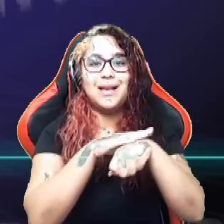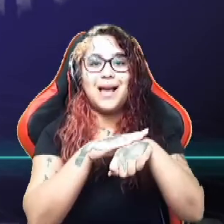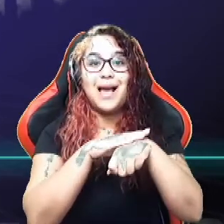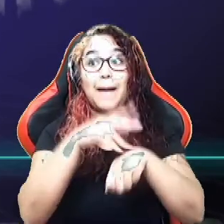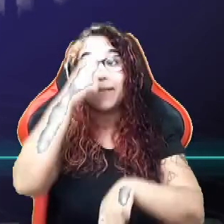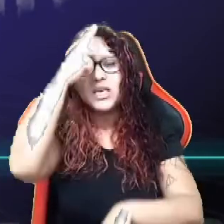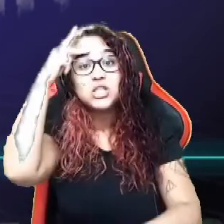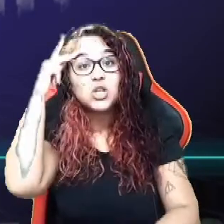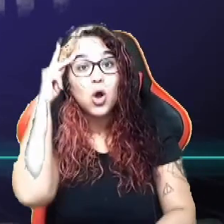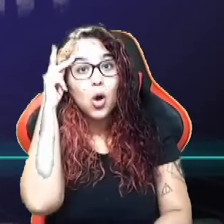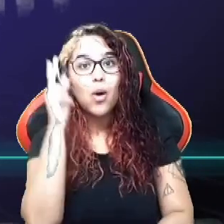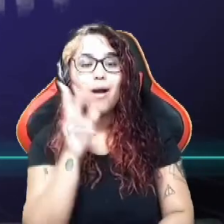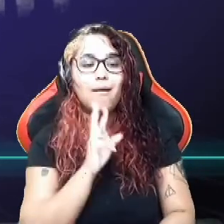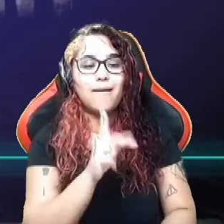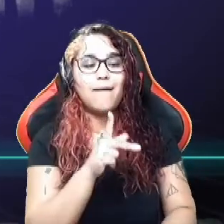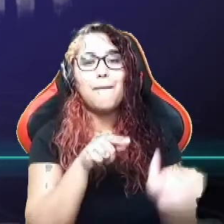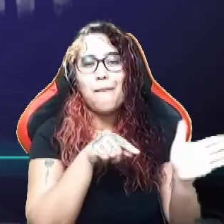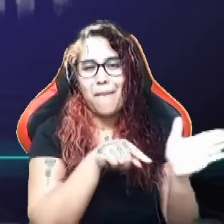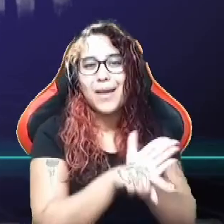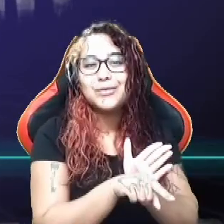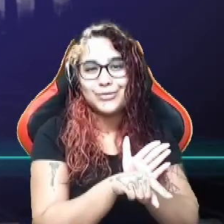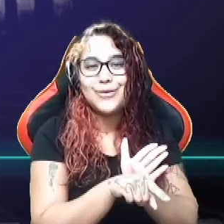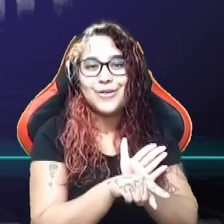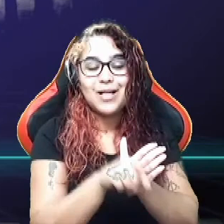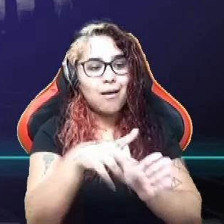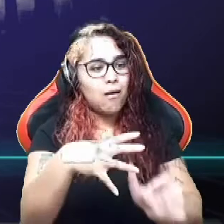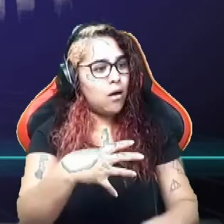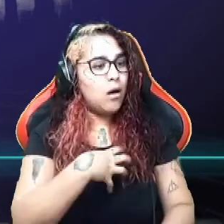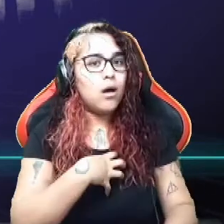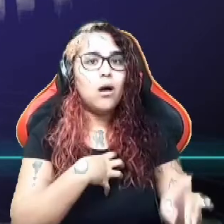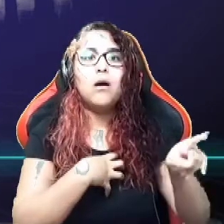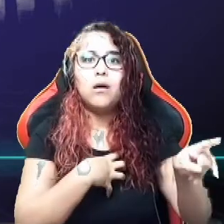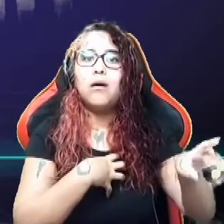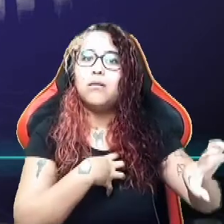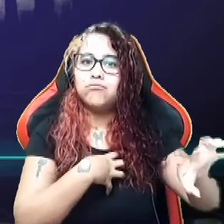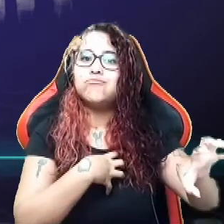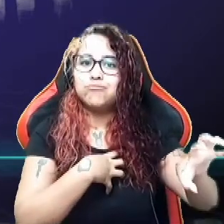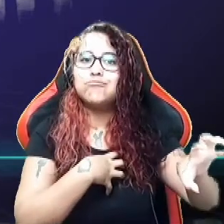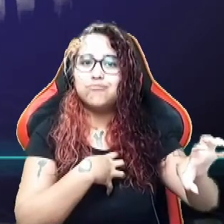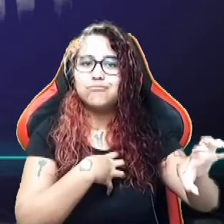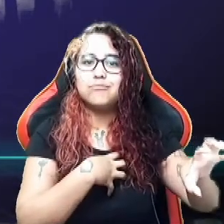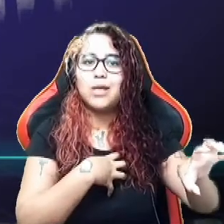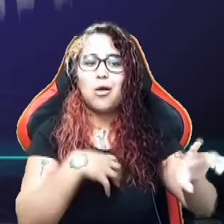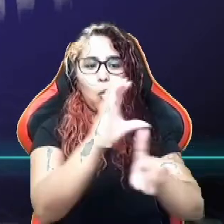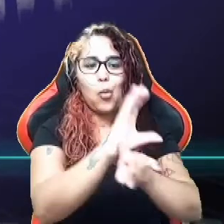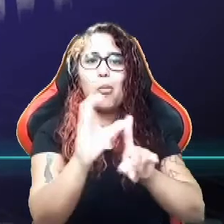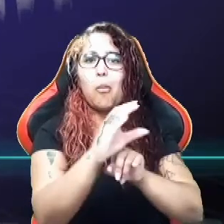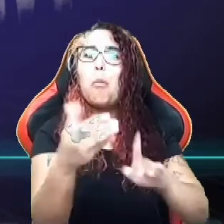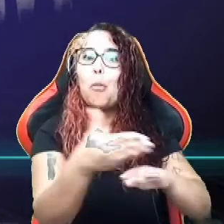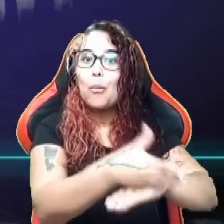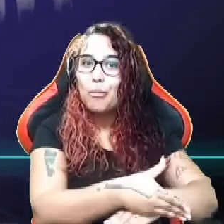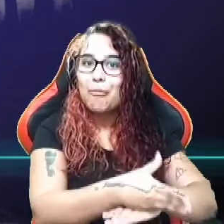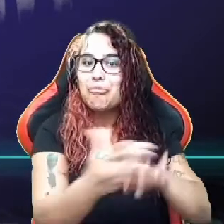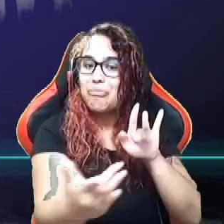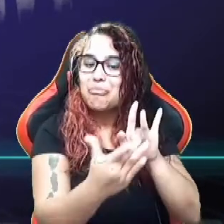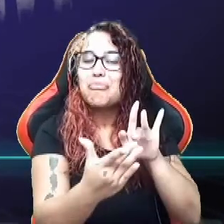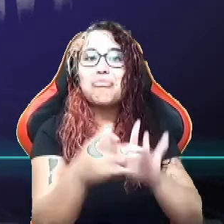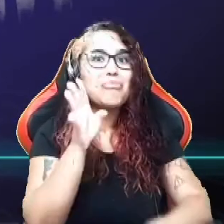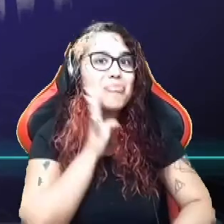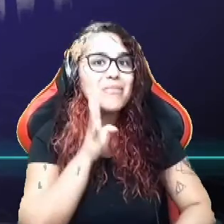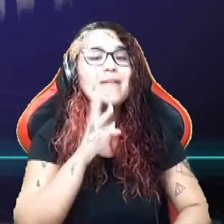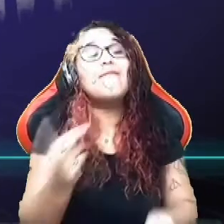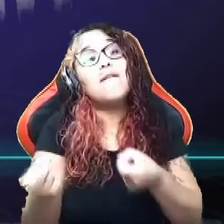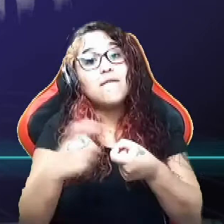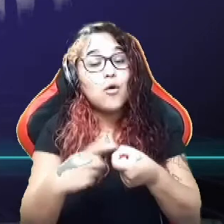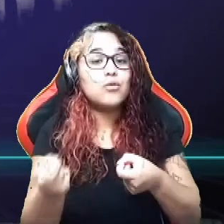Number two, when you talk to them, they will feel like a part of the community, and this will increase the likelihood of them